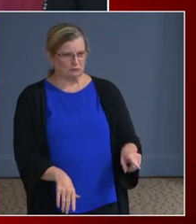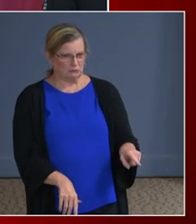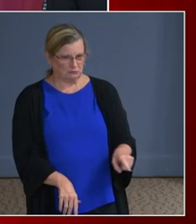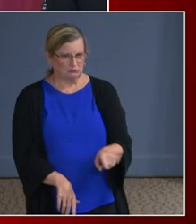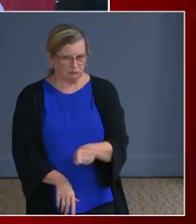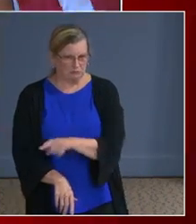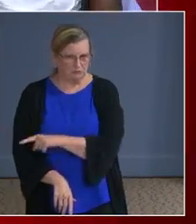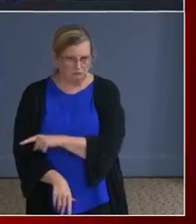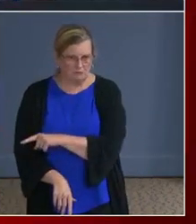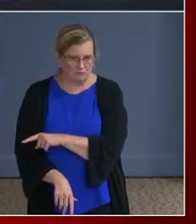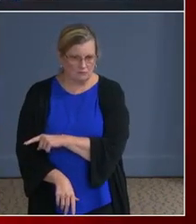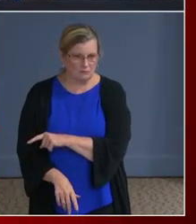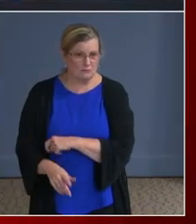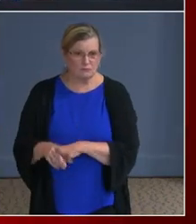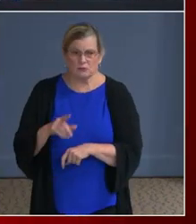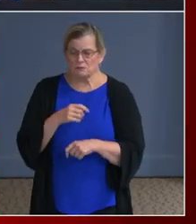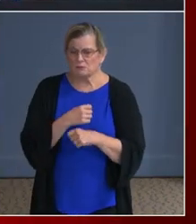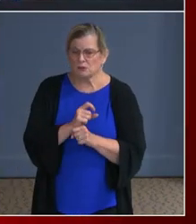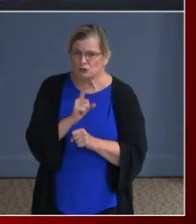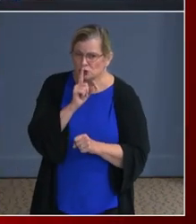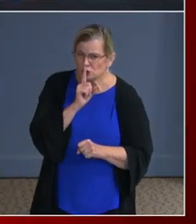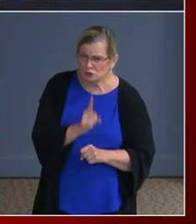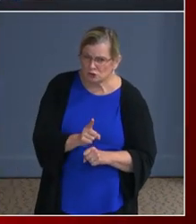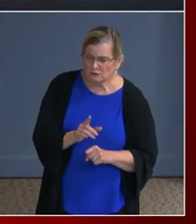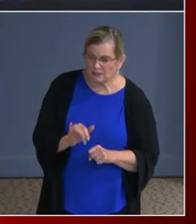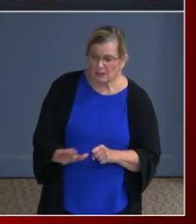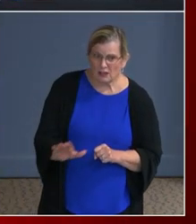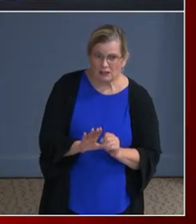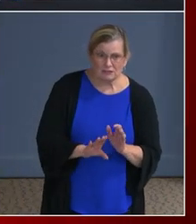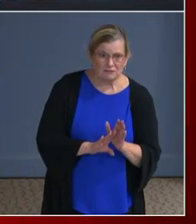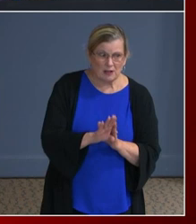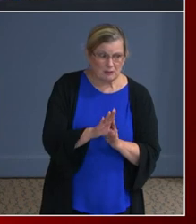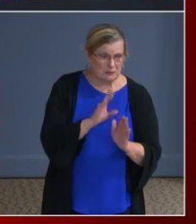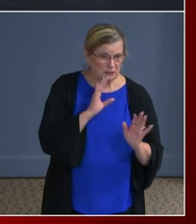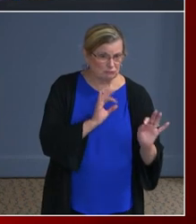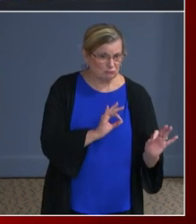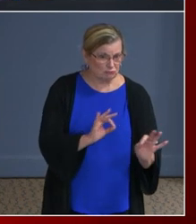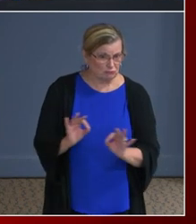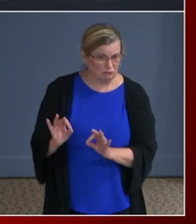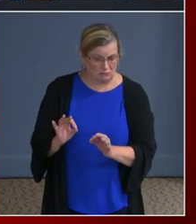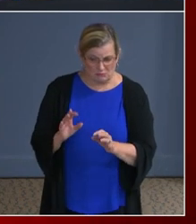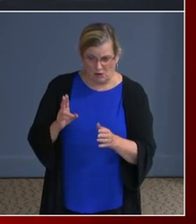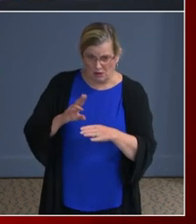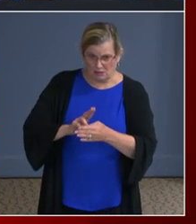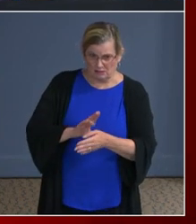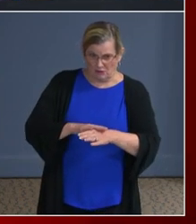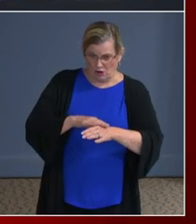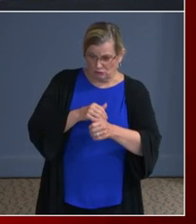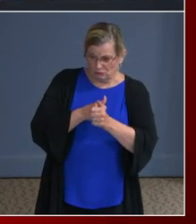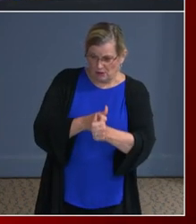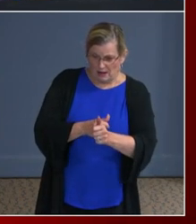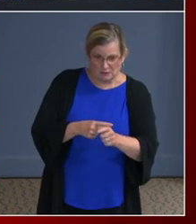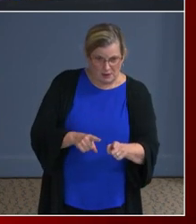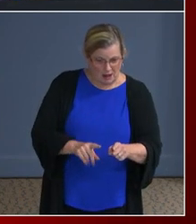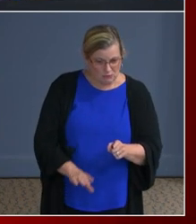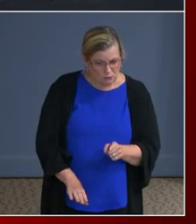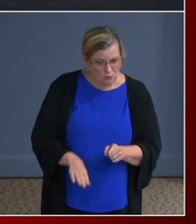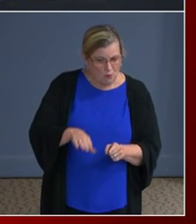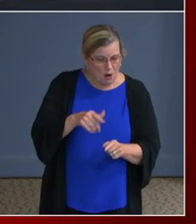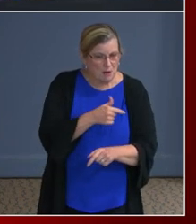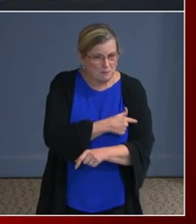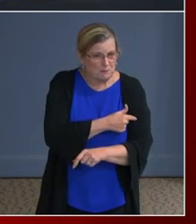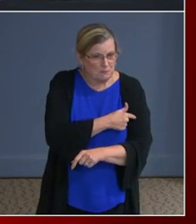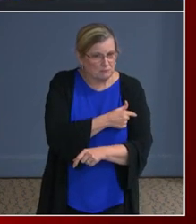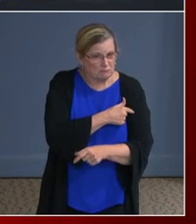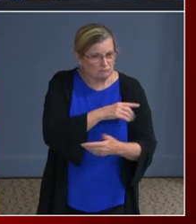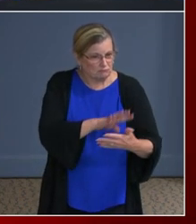make sure that their development is on track. It's critically important that these assessments happen. We know that the